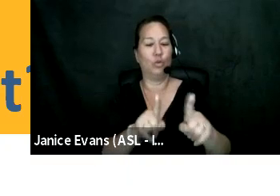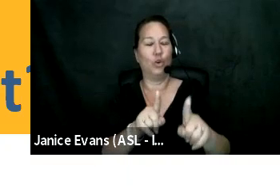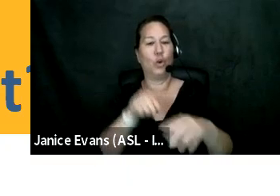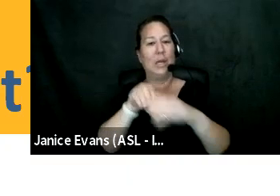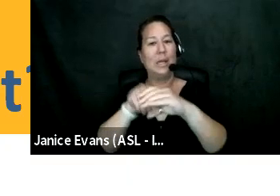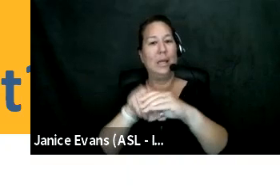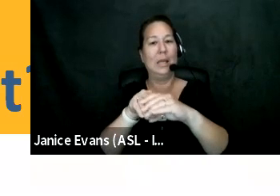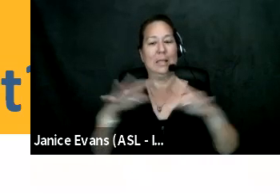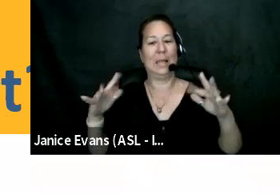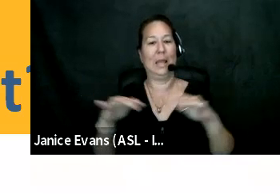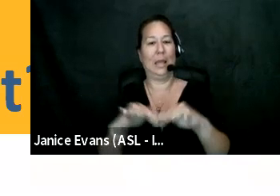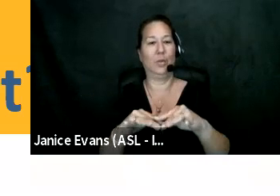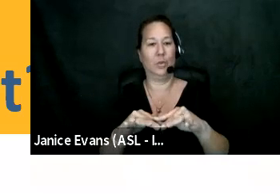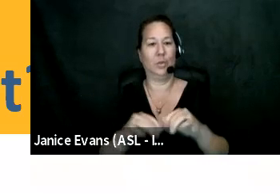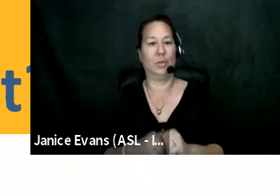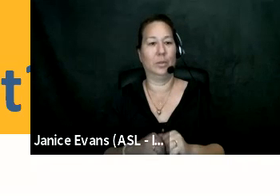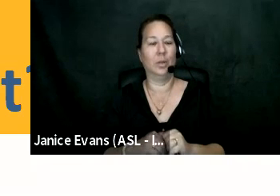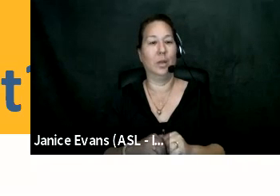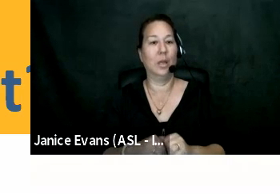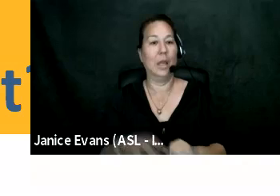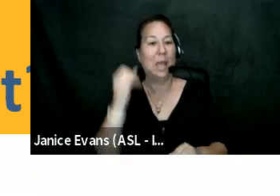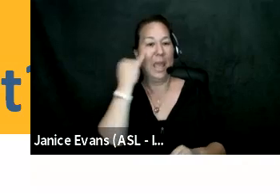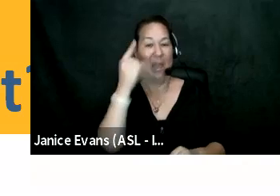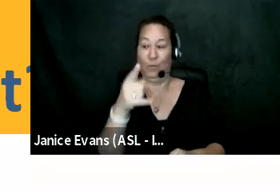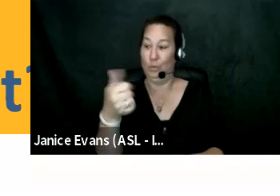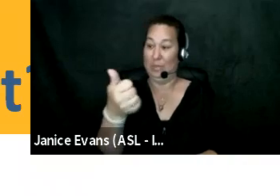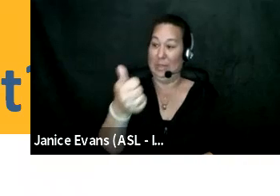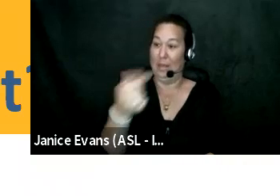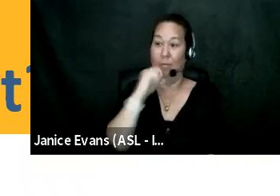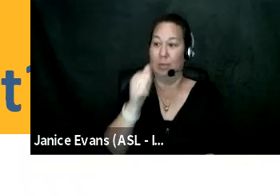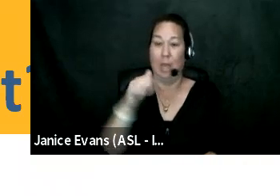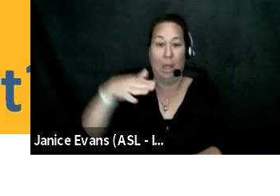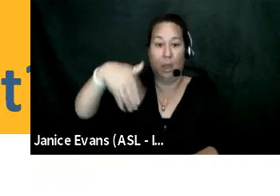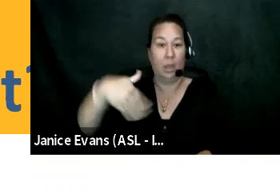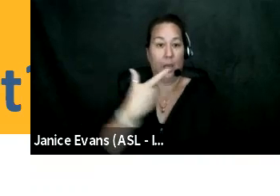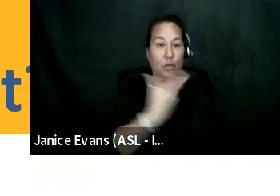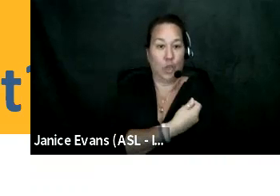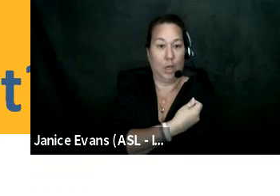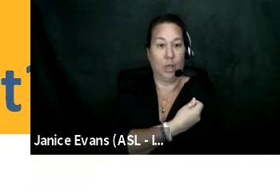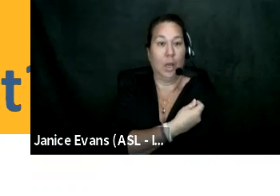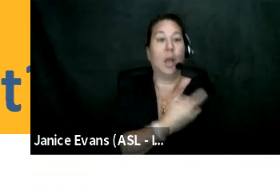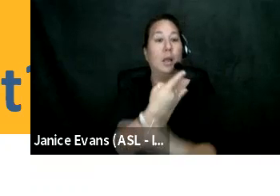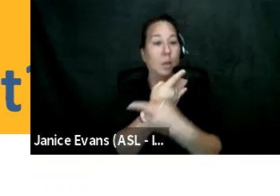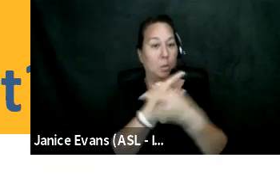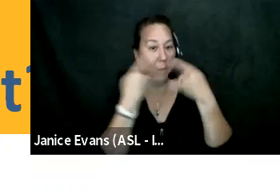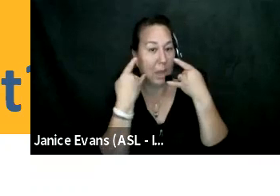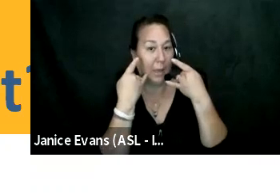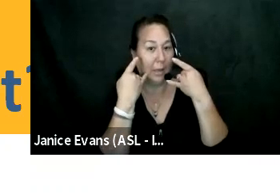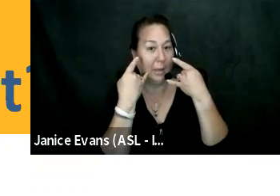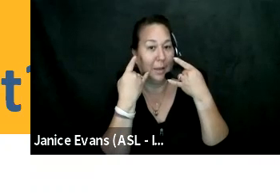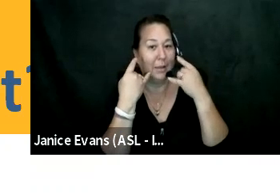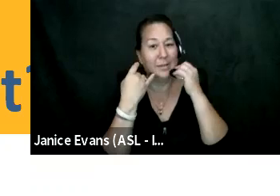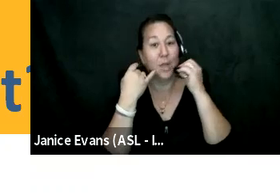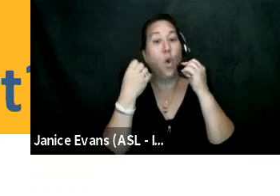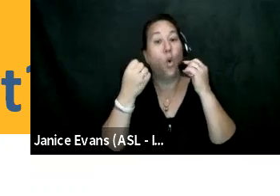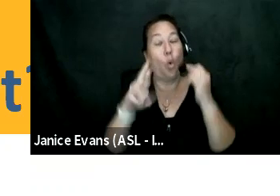you are unvaccinated, or if you are vaccinated, as an added layer of protection. You can